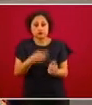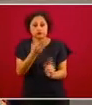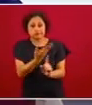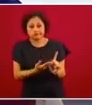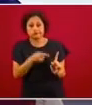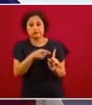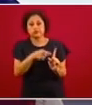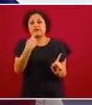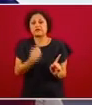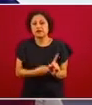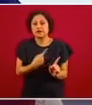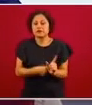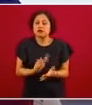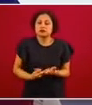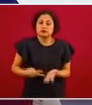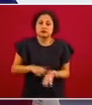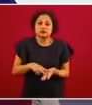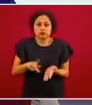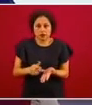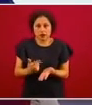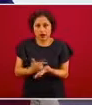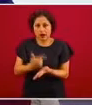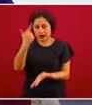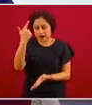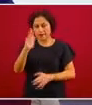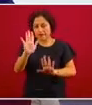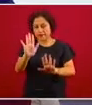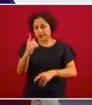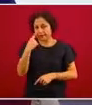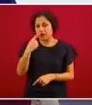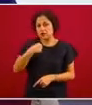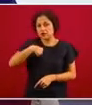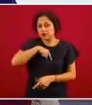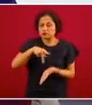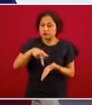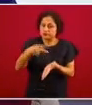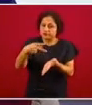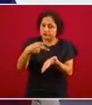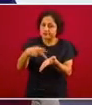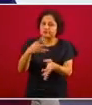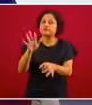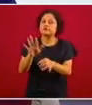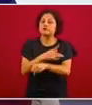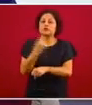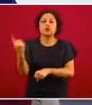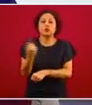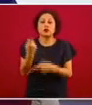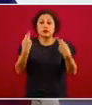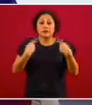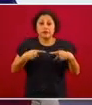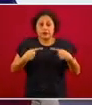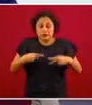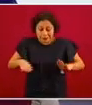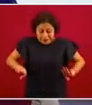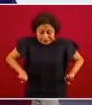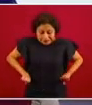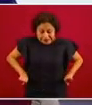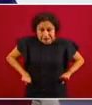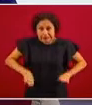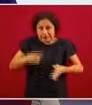conditions, the comorbidity chart, and we will insist on this once